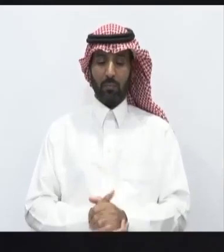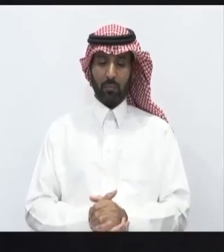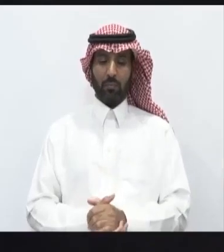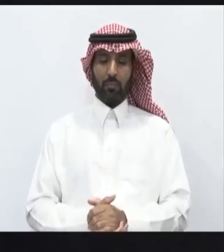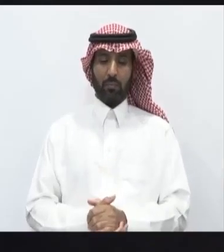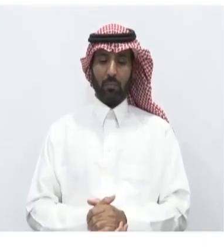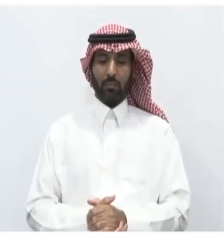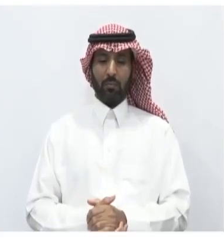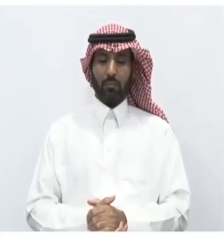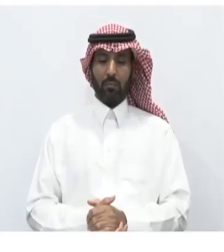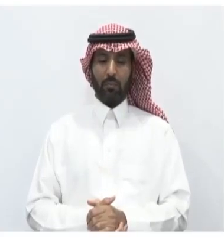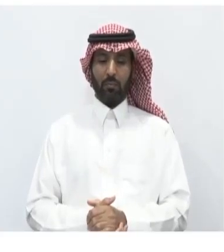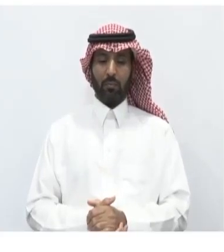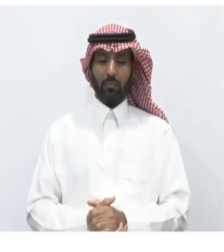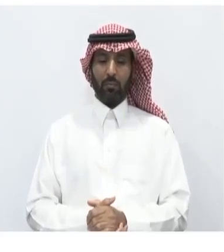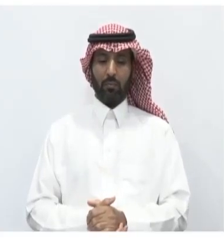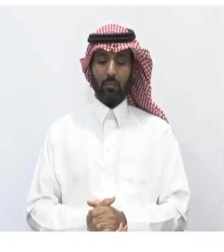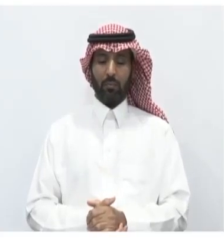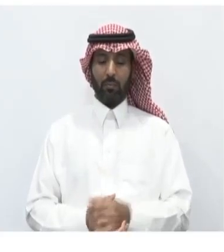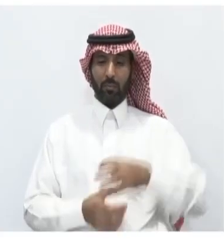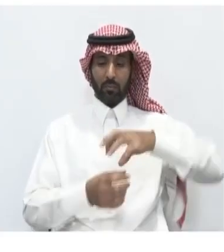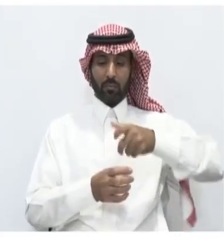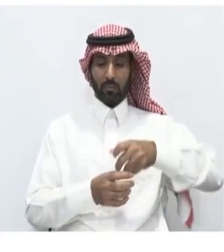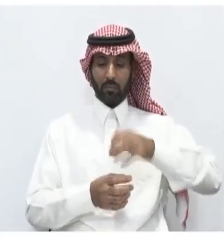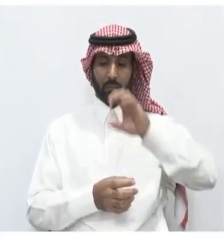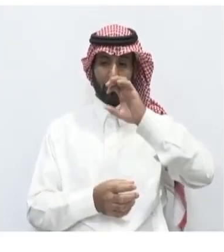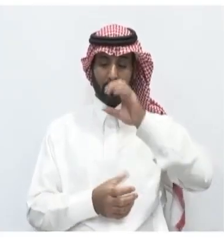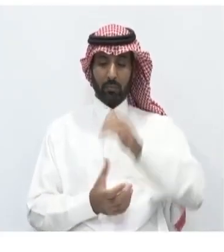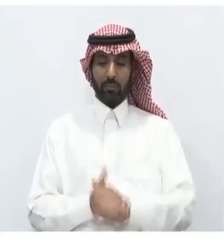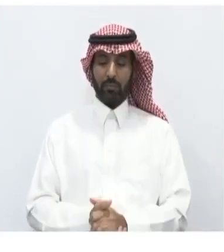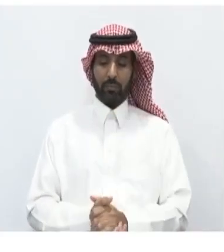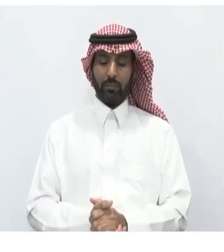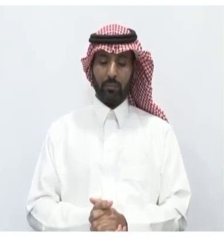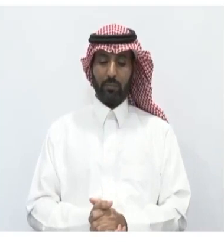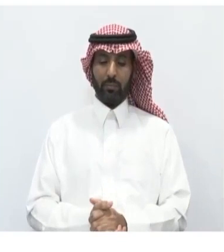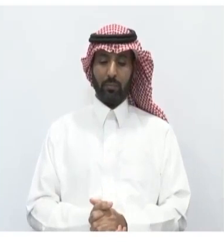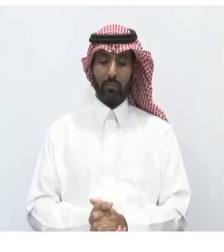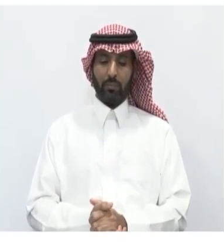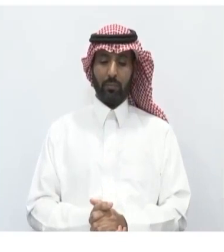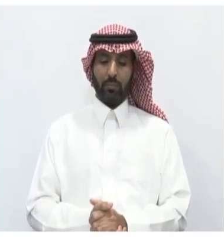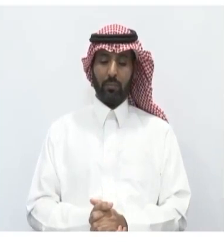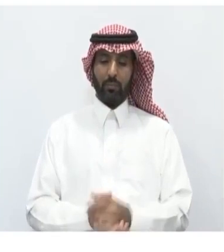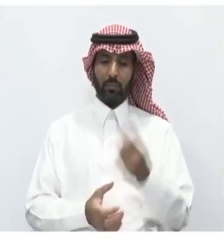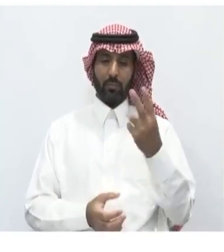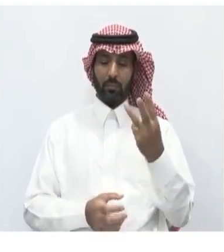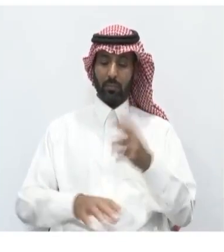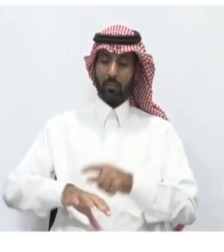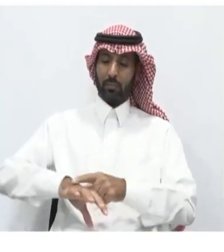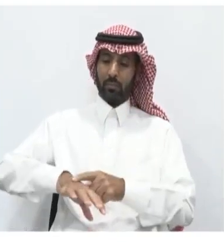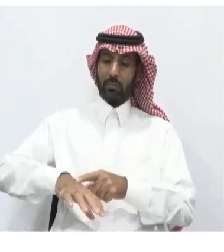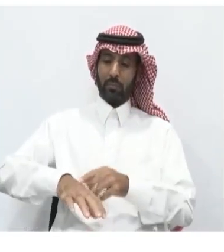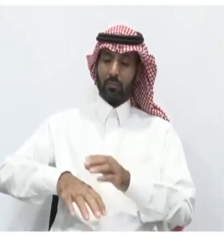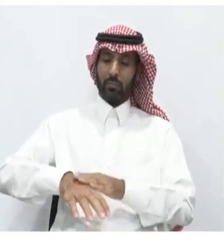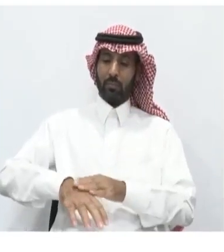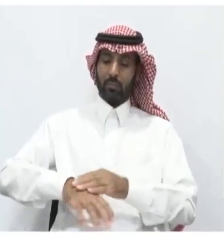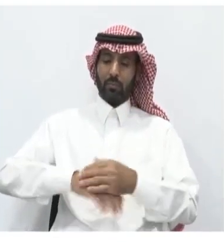a trash bags. What about the water bottle? Yes, of course, and also two or three